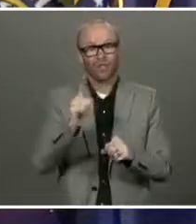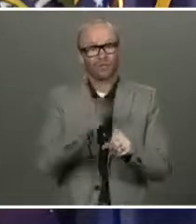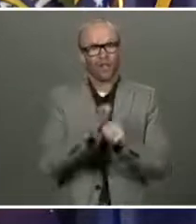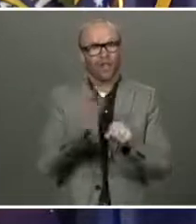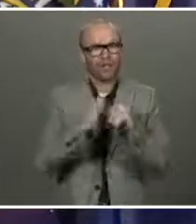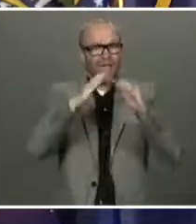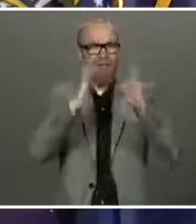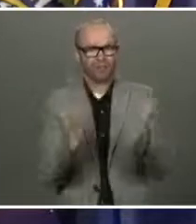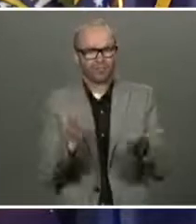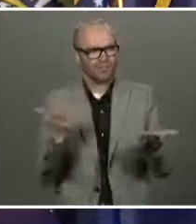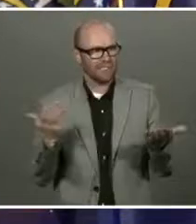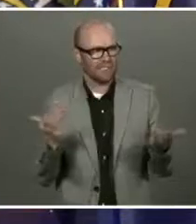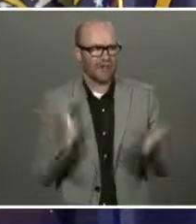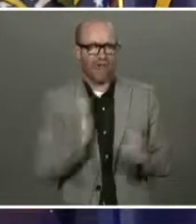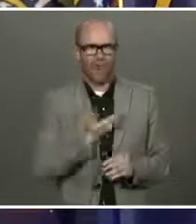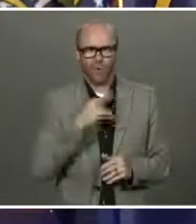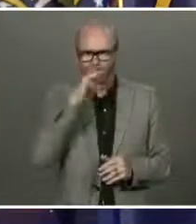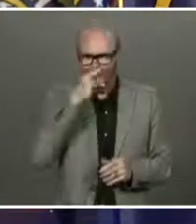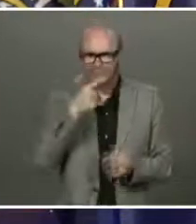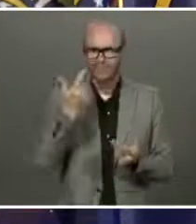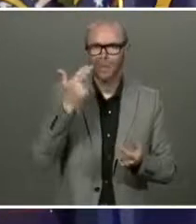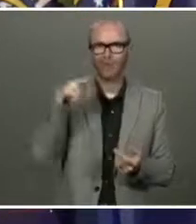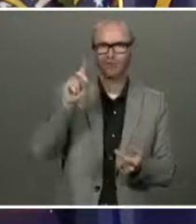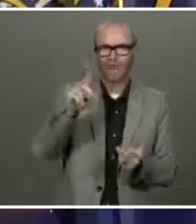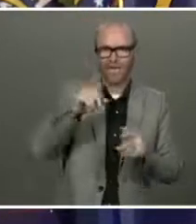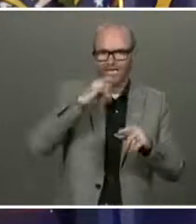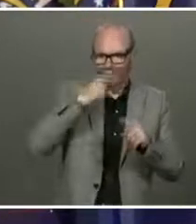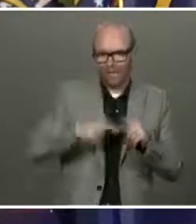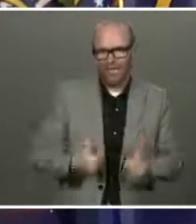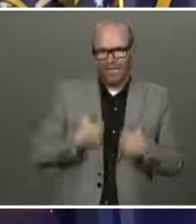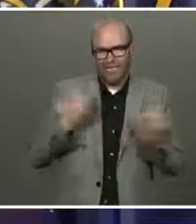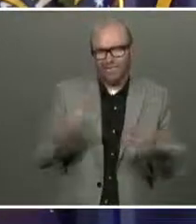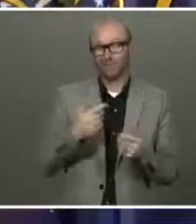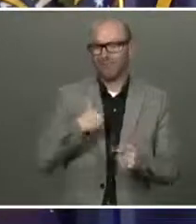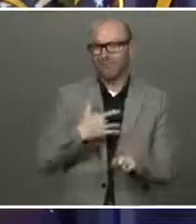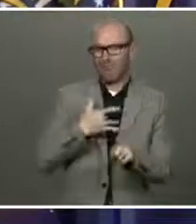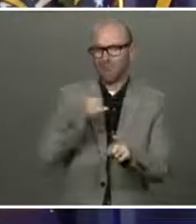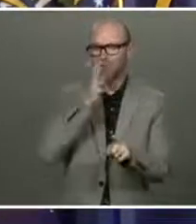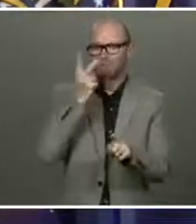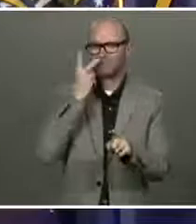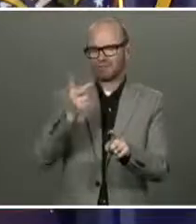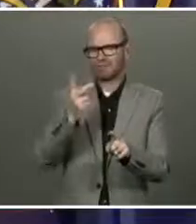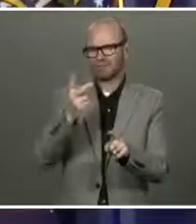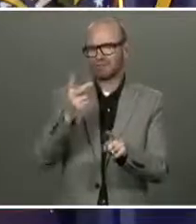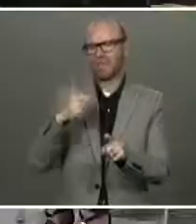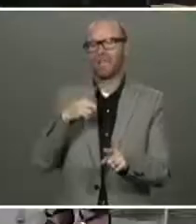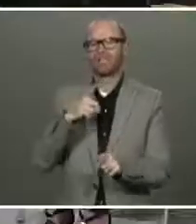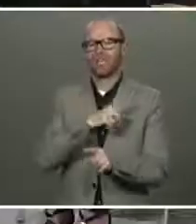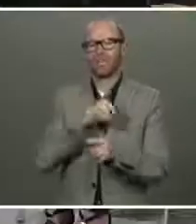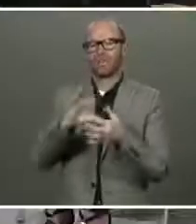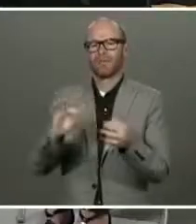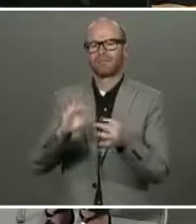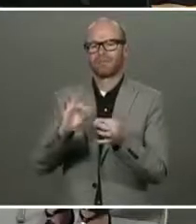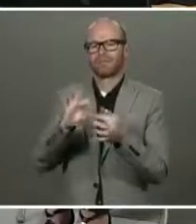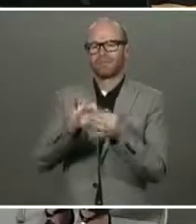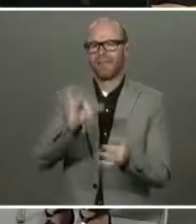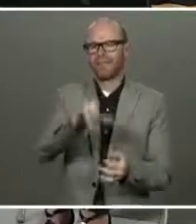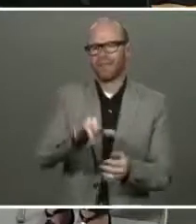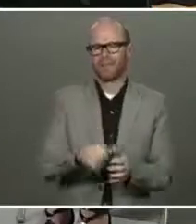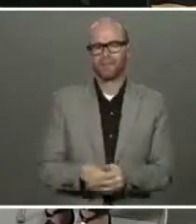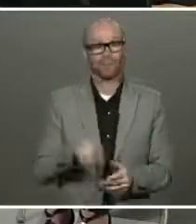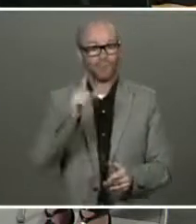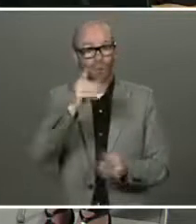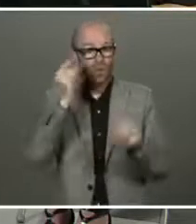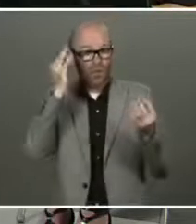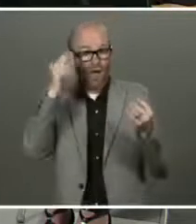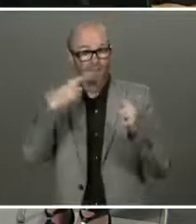and grandkids that want to live in the state is important. So I think you'll see some legislation around that this year. Governor, your thoughts on Liz Cheney's defeat in Wyoming